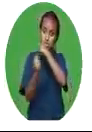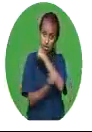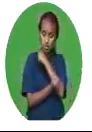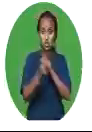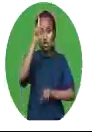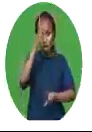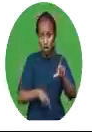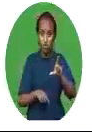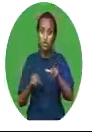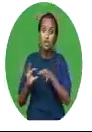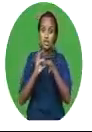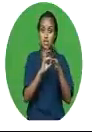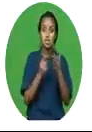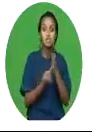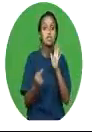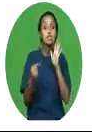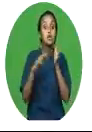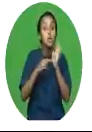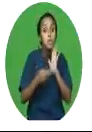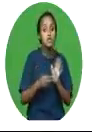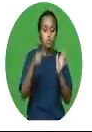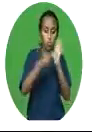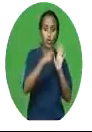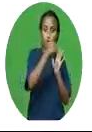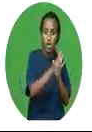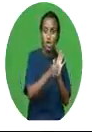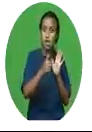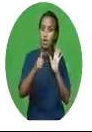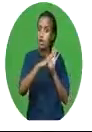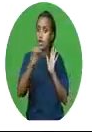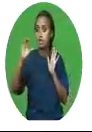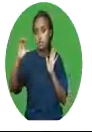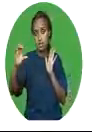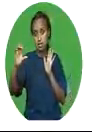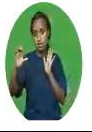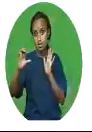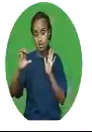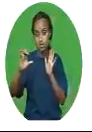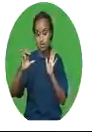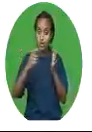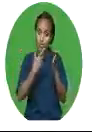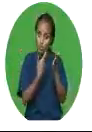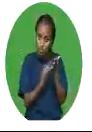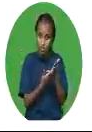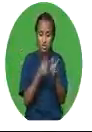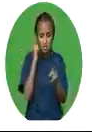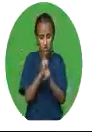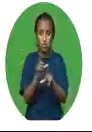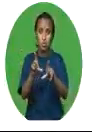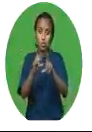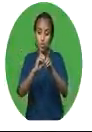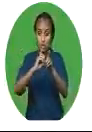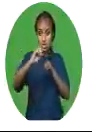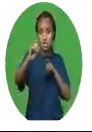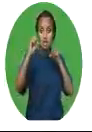intersection. That means points A and C lie on lateral edges whose true distance can